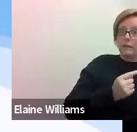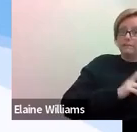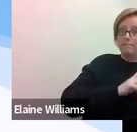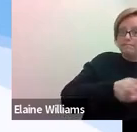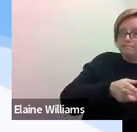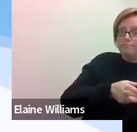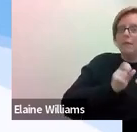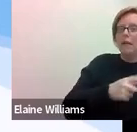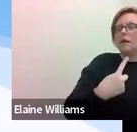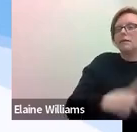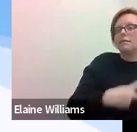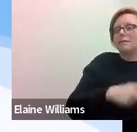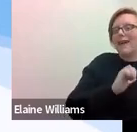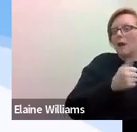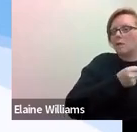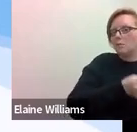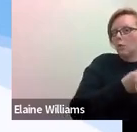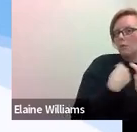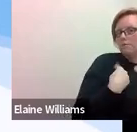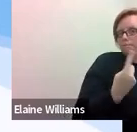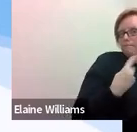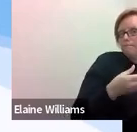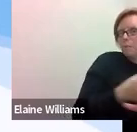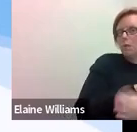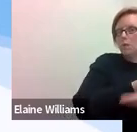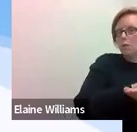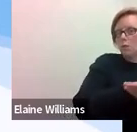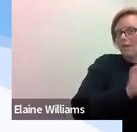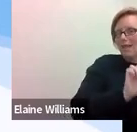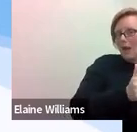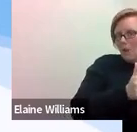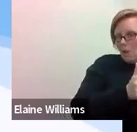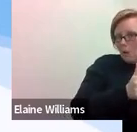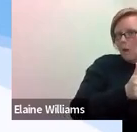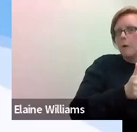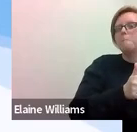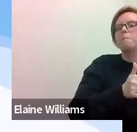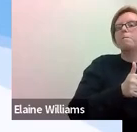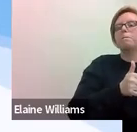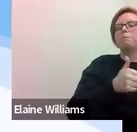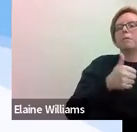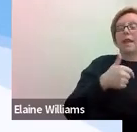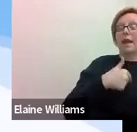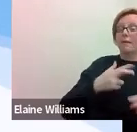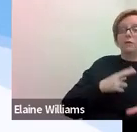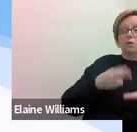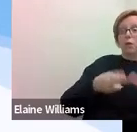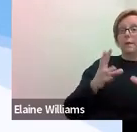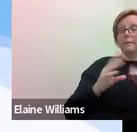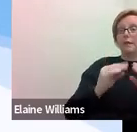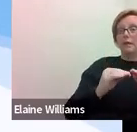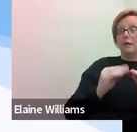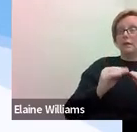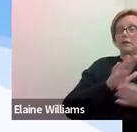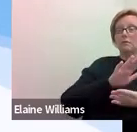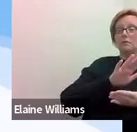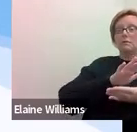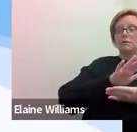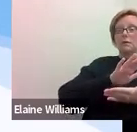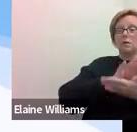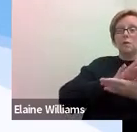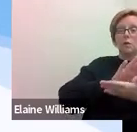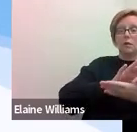speak to how things have been going in preschool. I've gone to meetings where the school, they're coming from